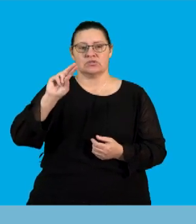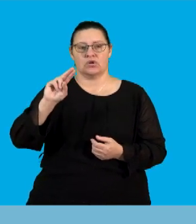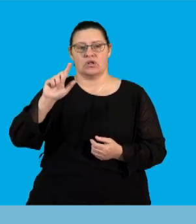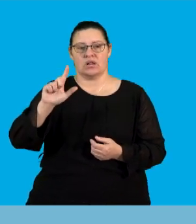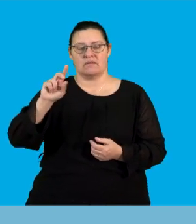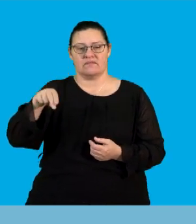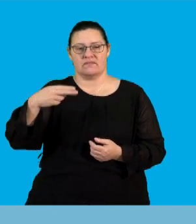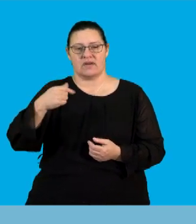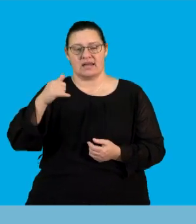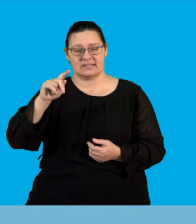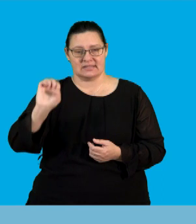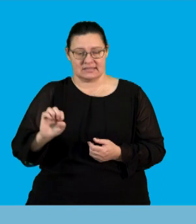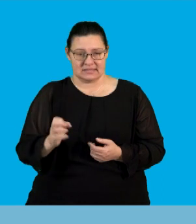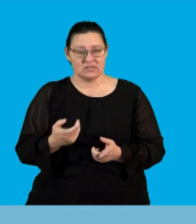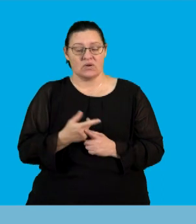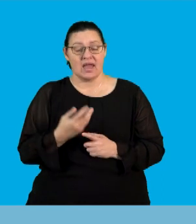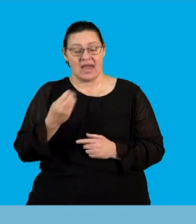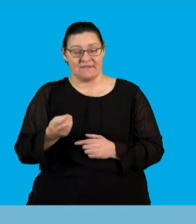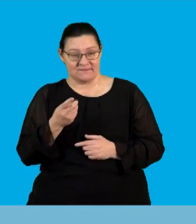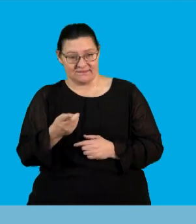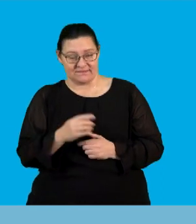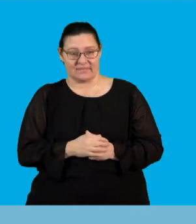the diluted sulfurous acid that